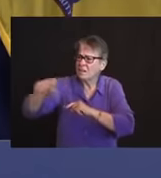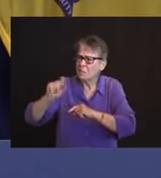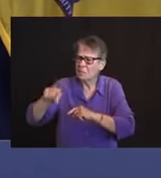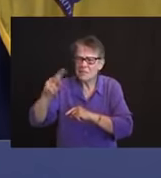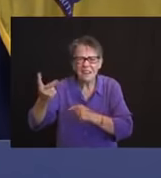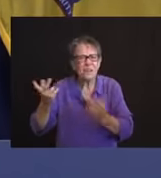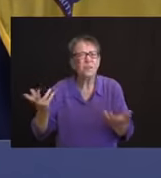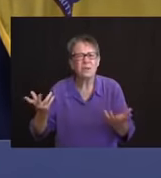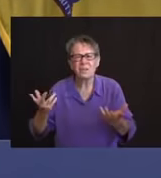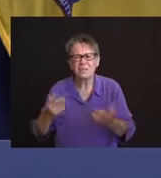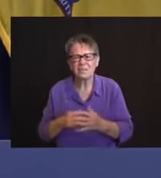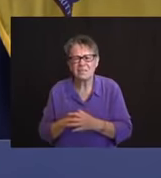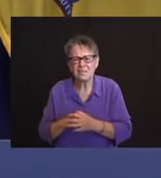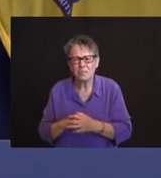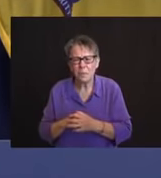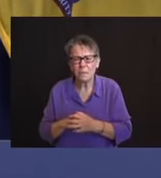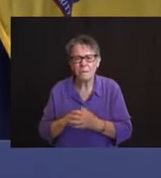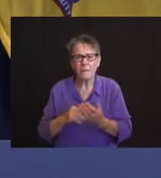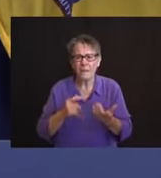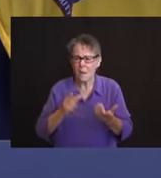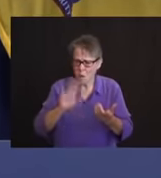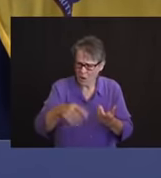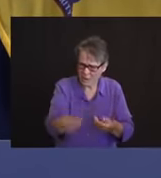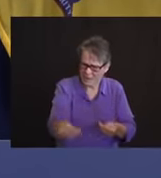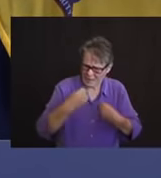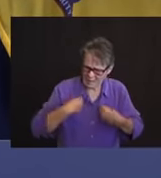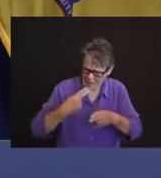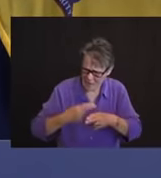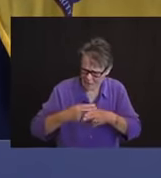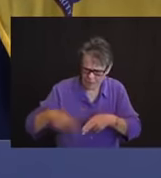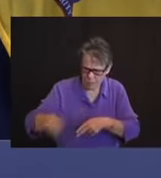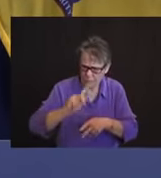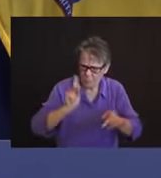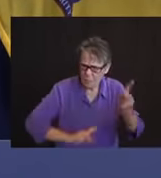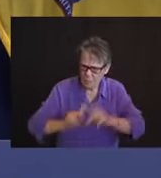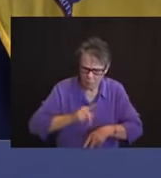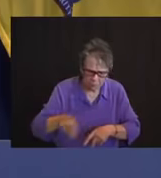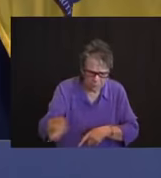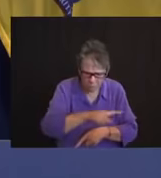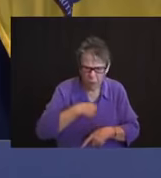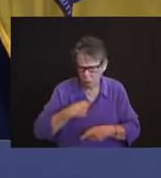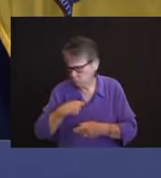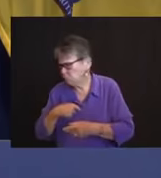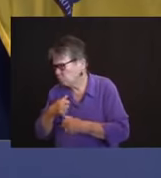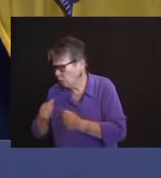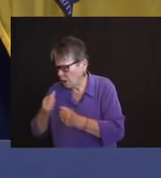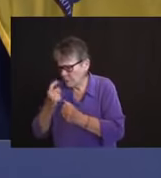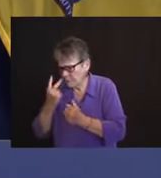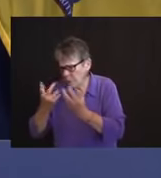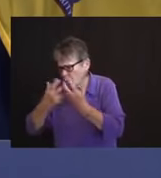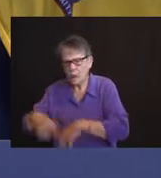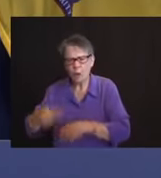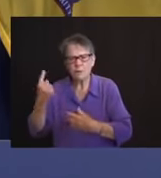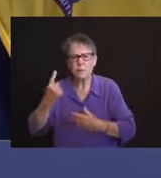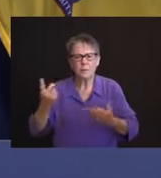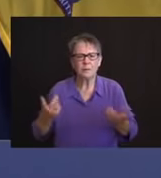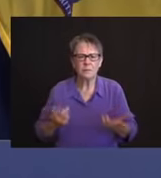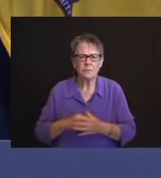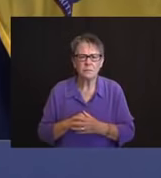Again, repeating something that I've said many times here. These turn out to be really hyper-specific to the